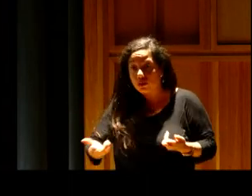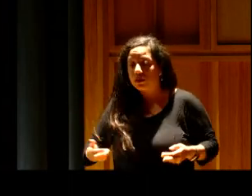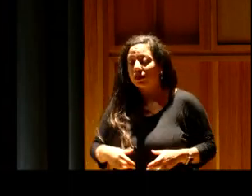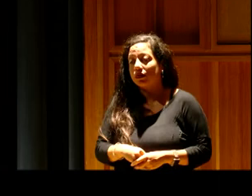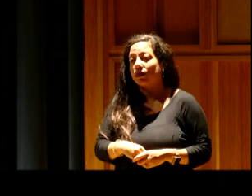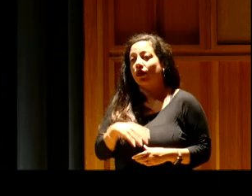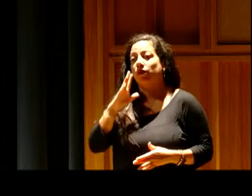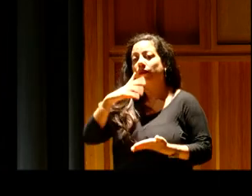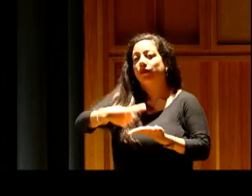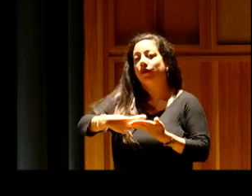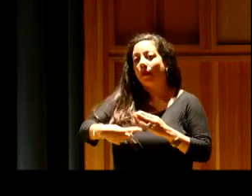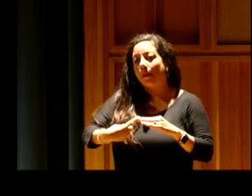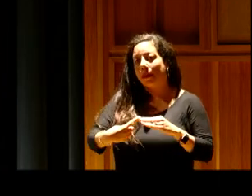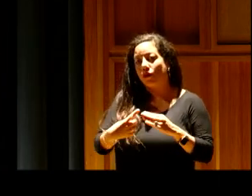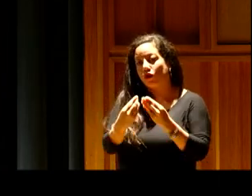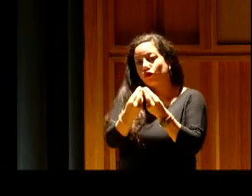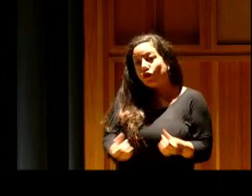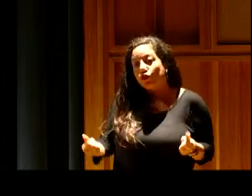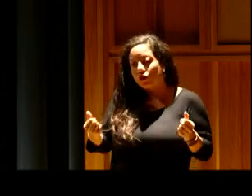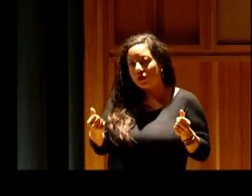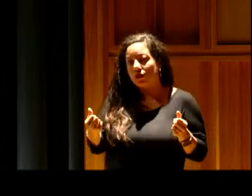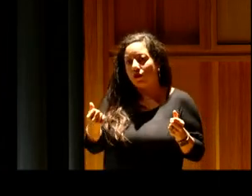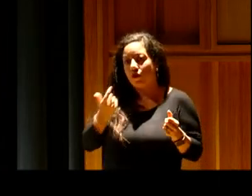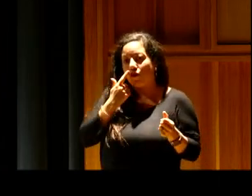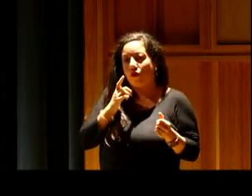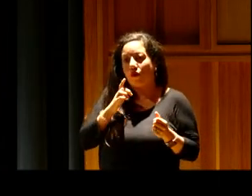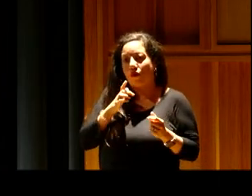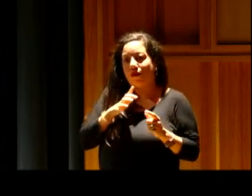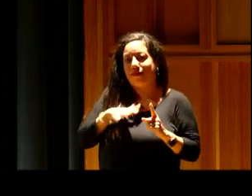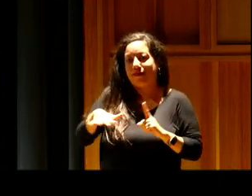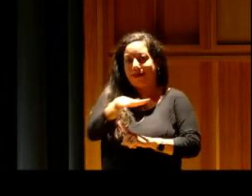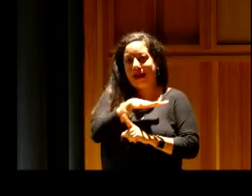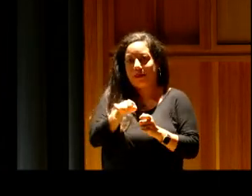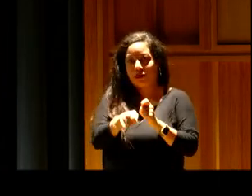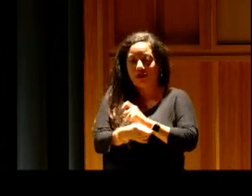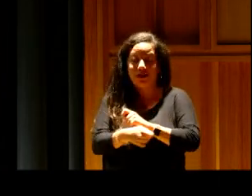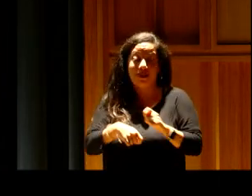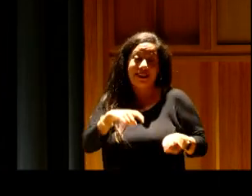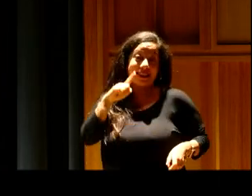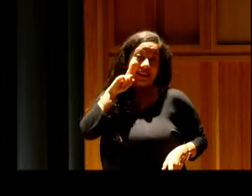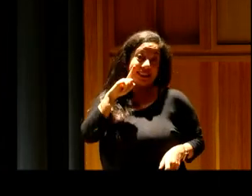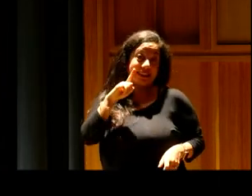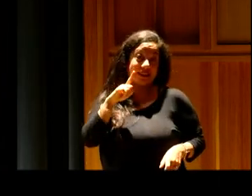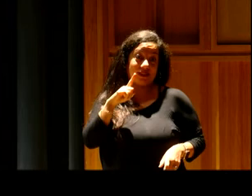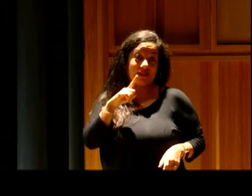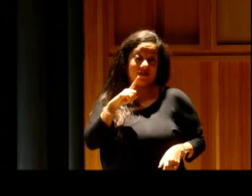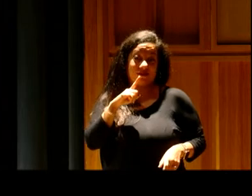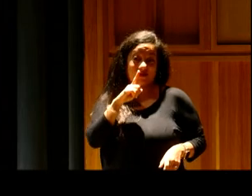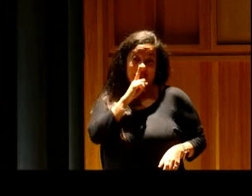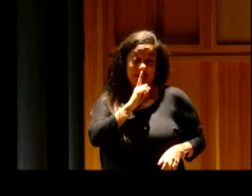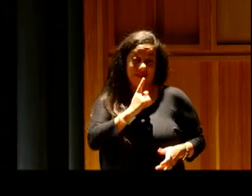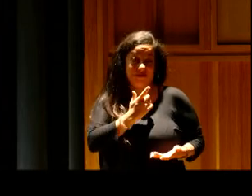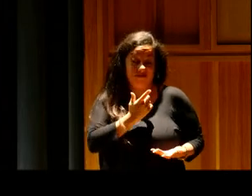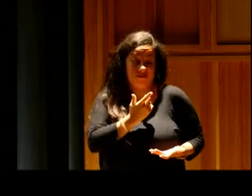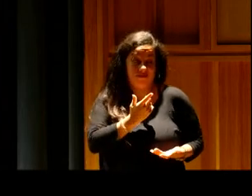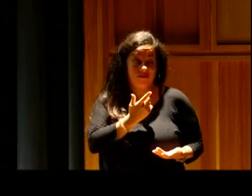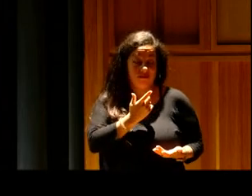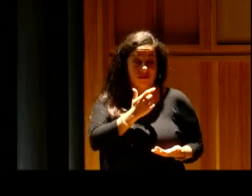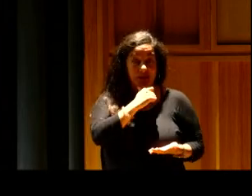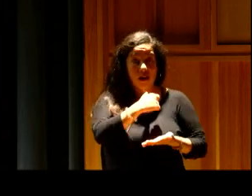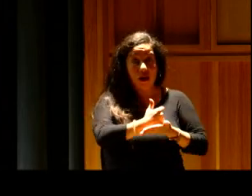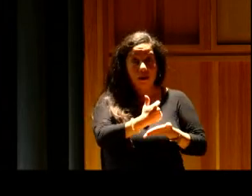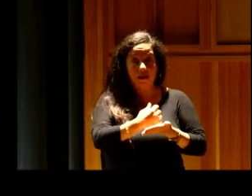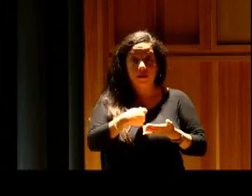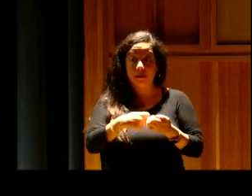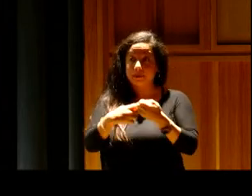to talk about the solutions to climate change, because I think it does no one any good to catalog all